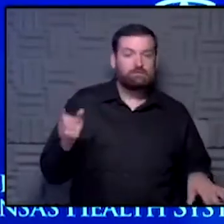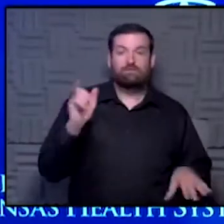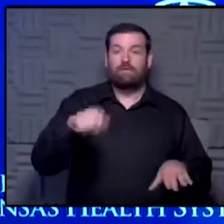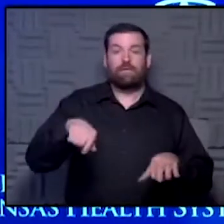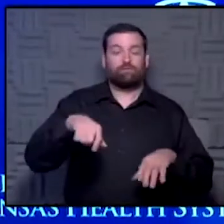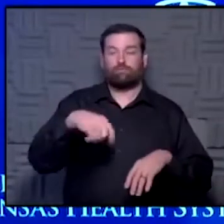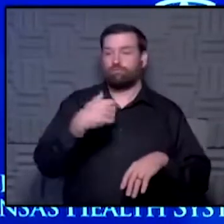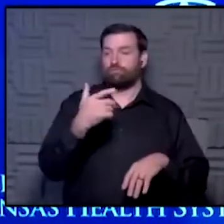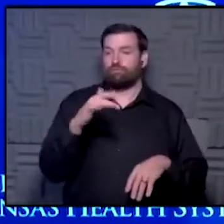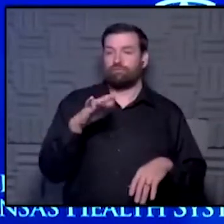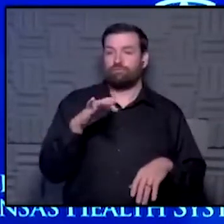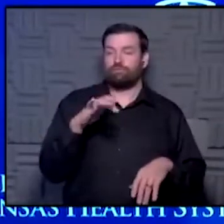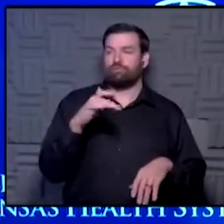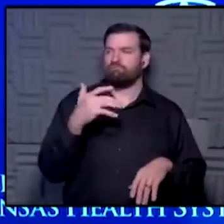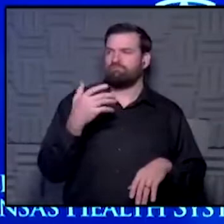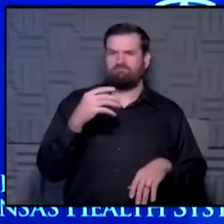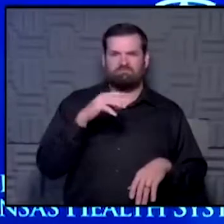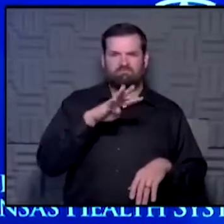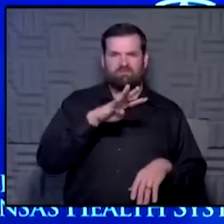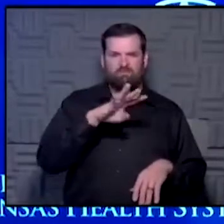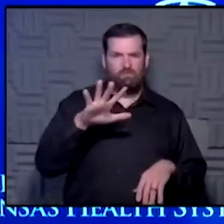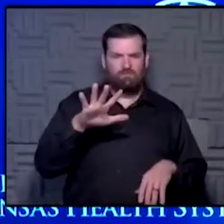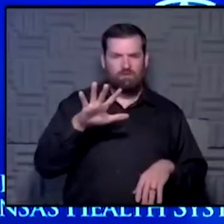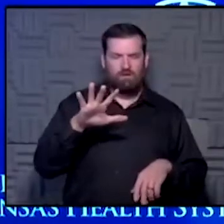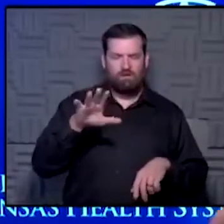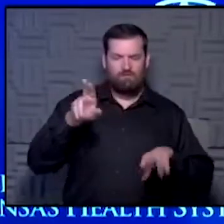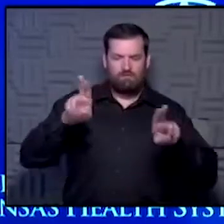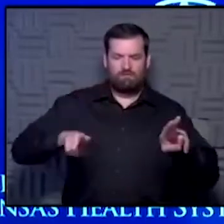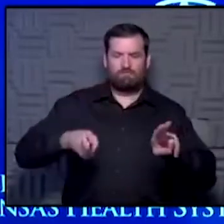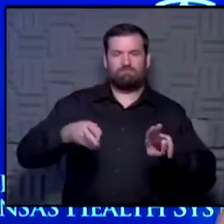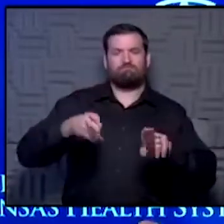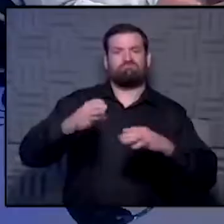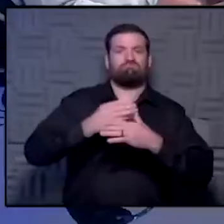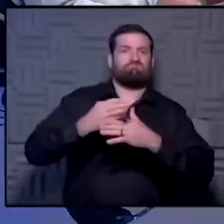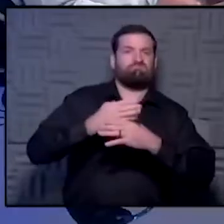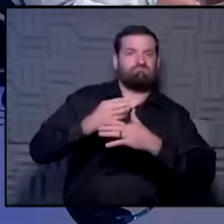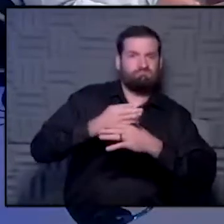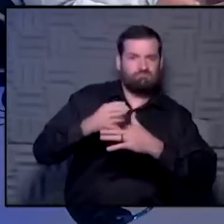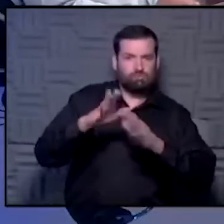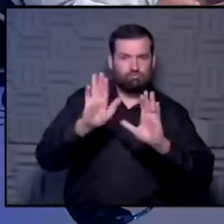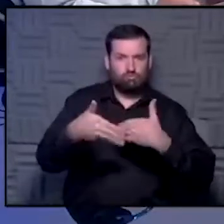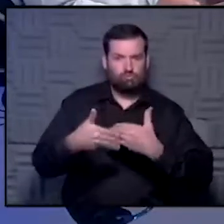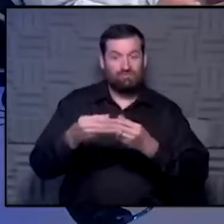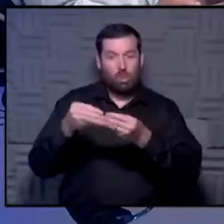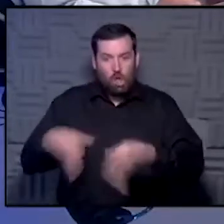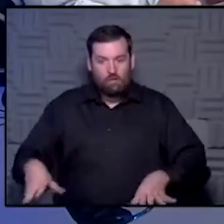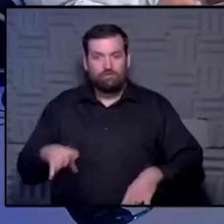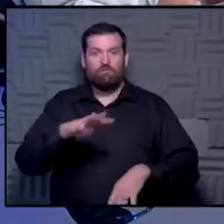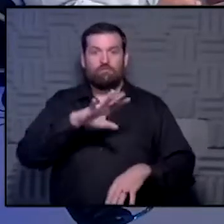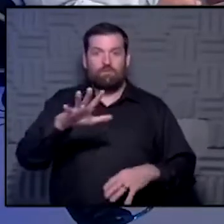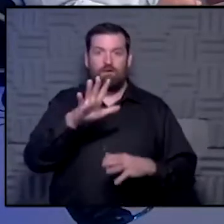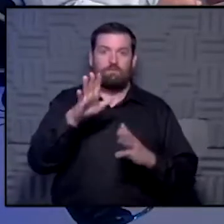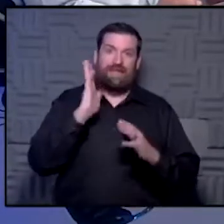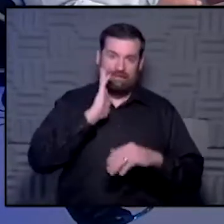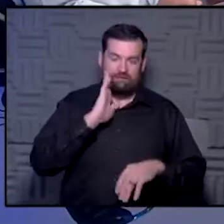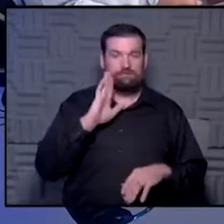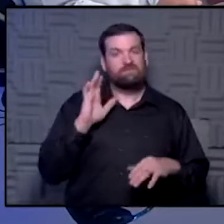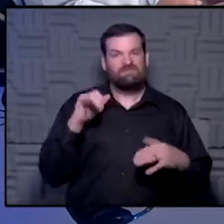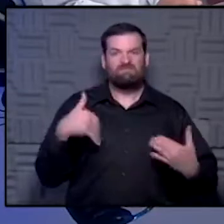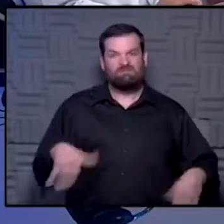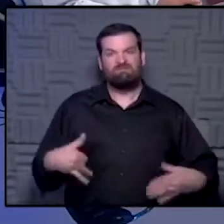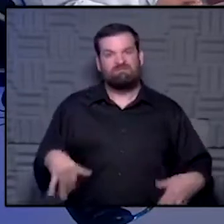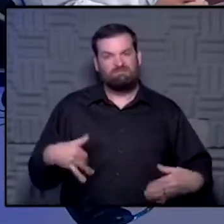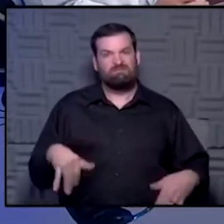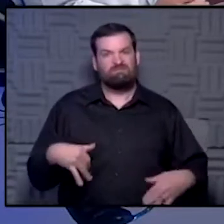those 45 semi-private rooms, that's a loss of 45 beds. Yeah. That's a lot of beds that are affected just